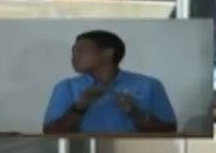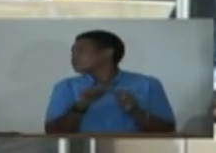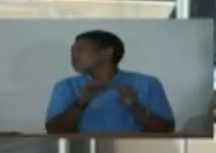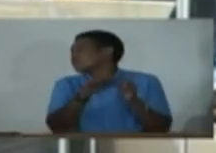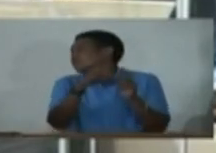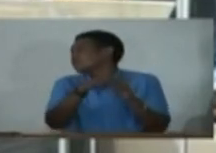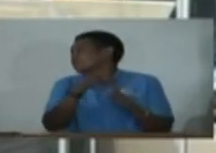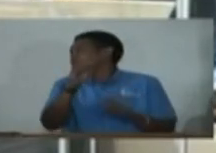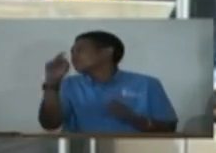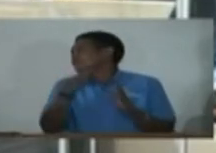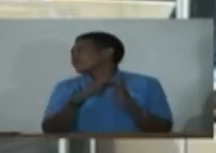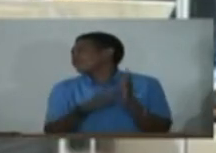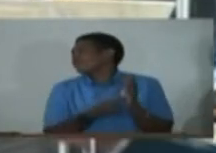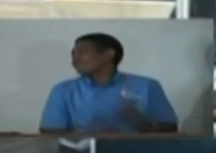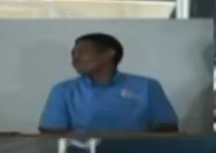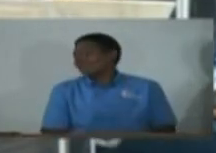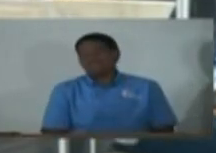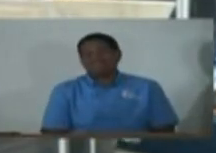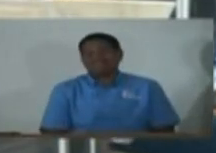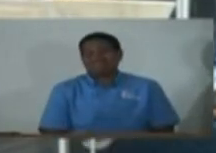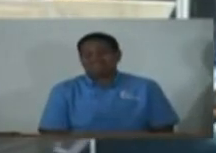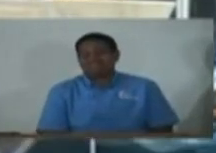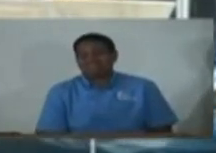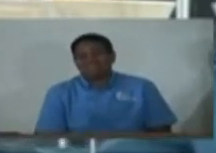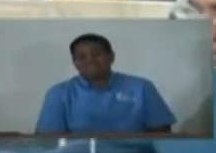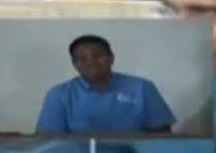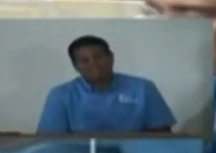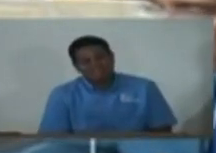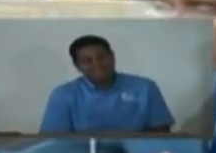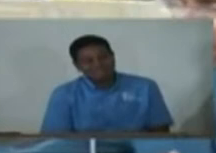I'm coming. So, Madam Speaker,